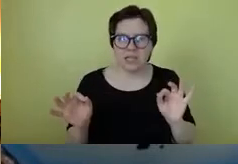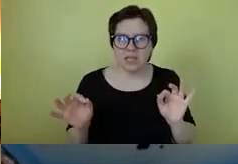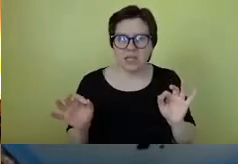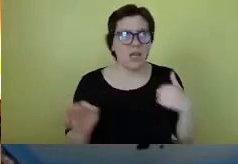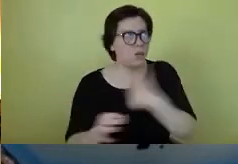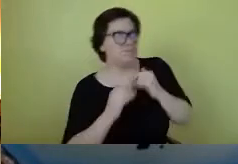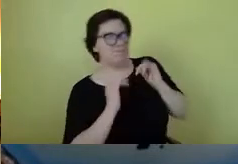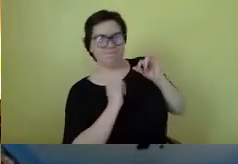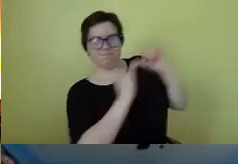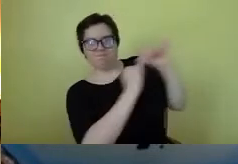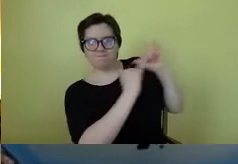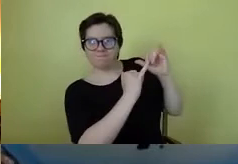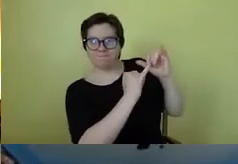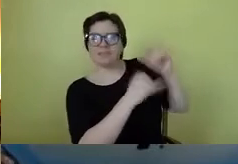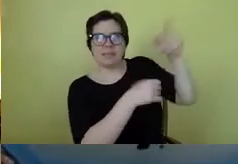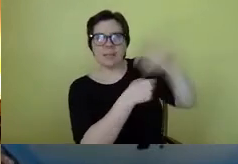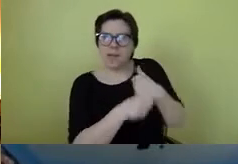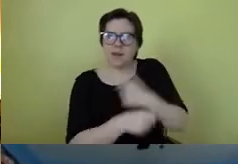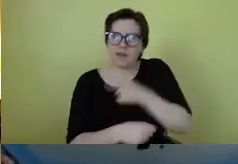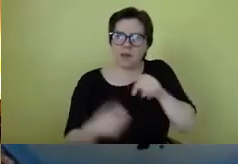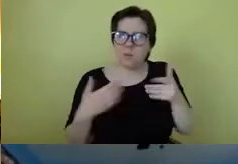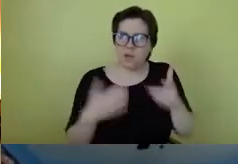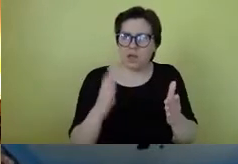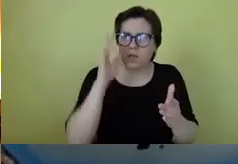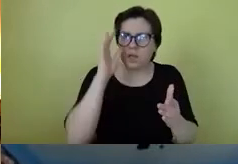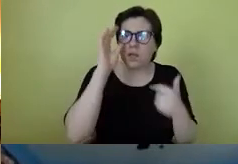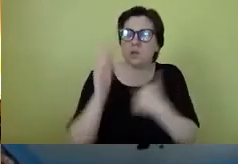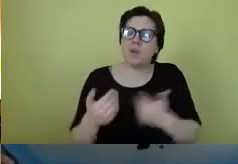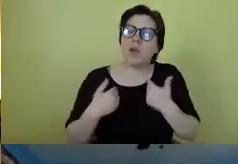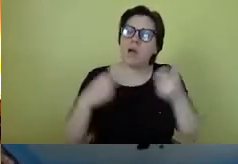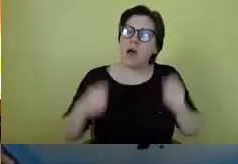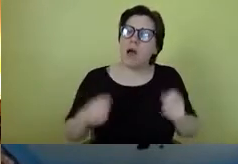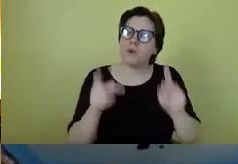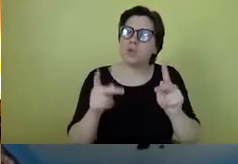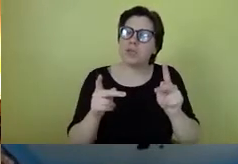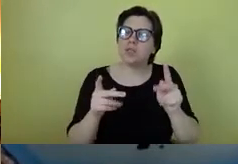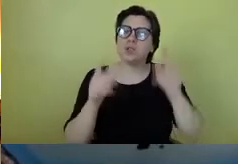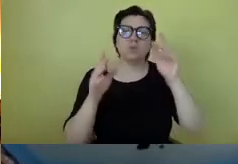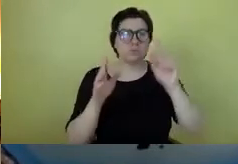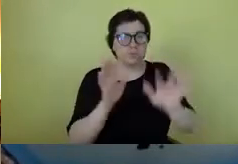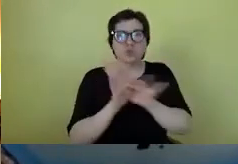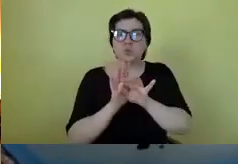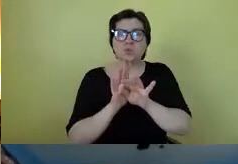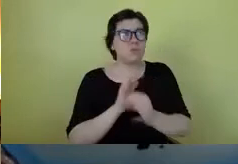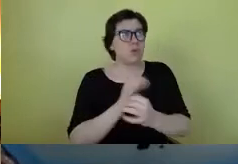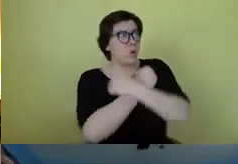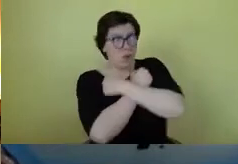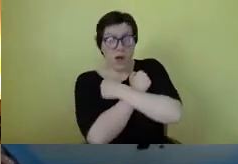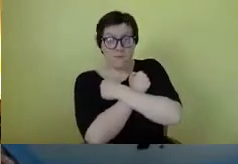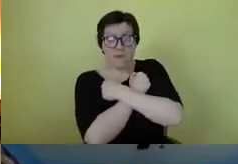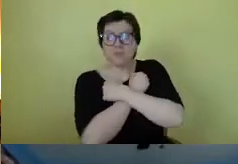Himself, with the opportunity to choose to love and choose not to